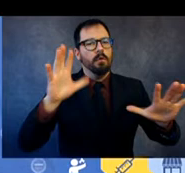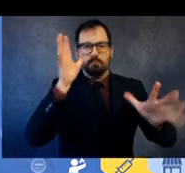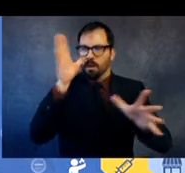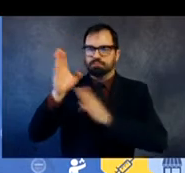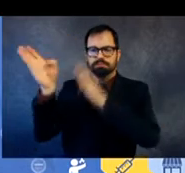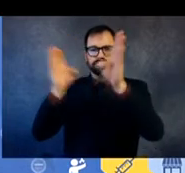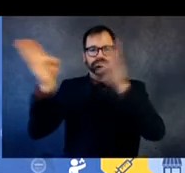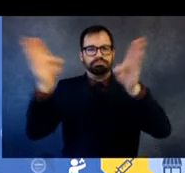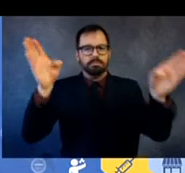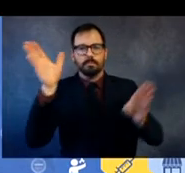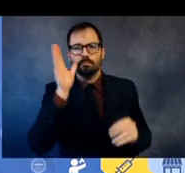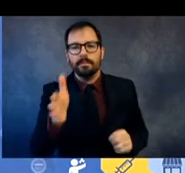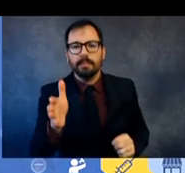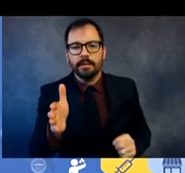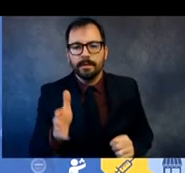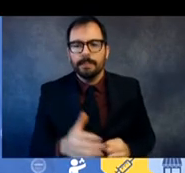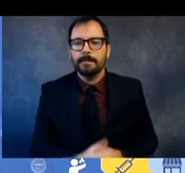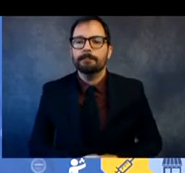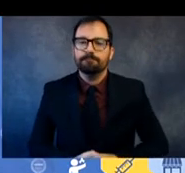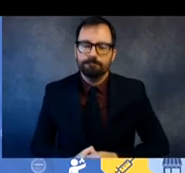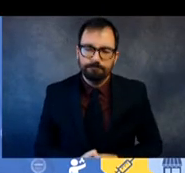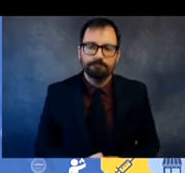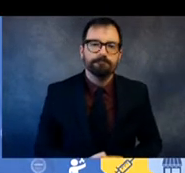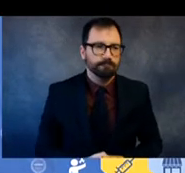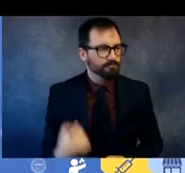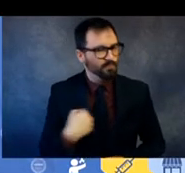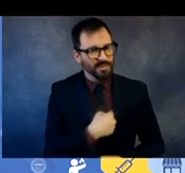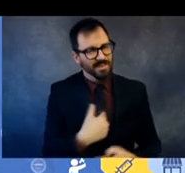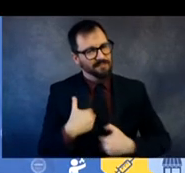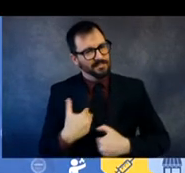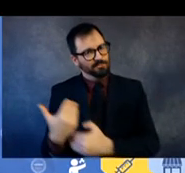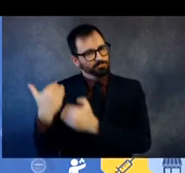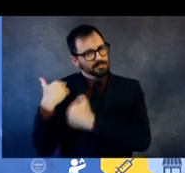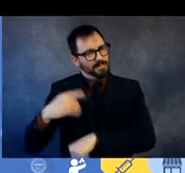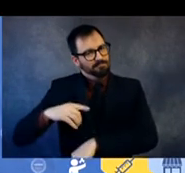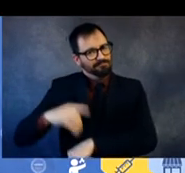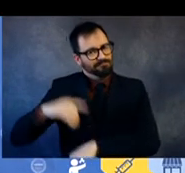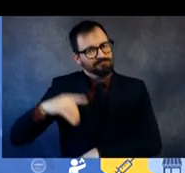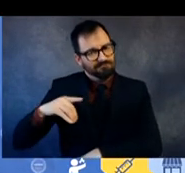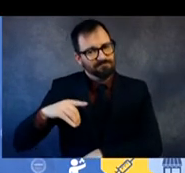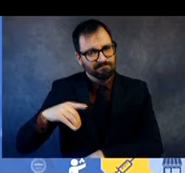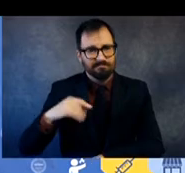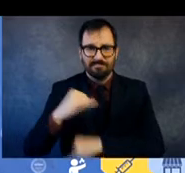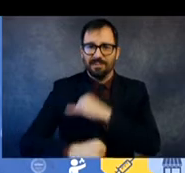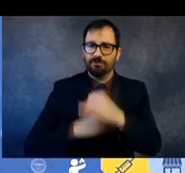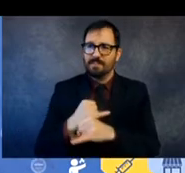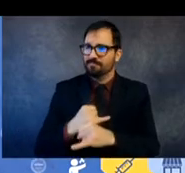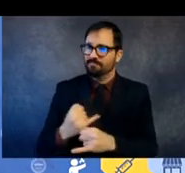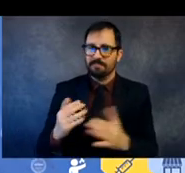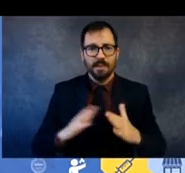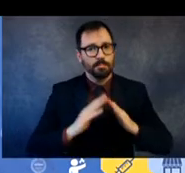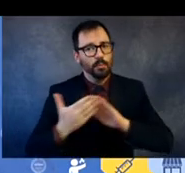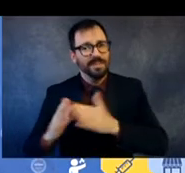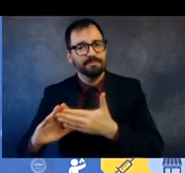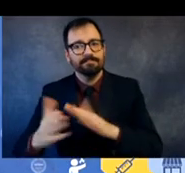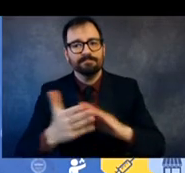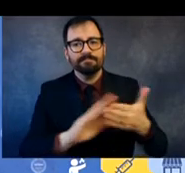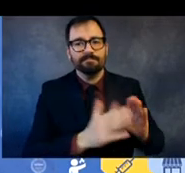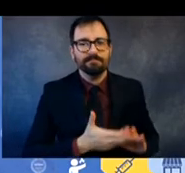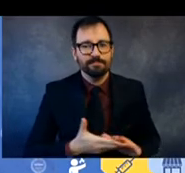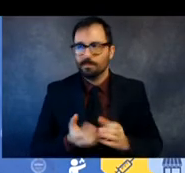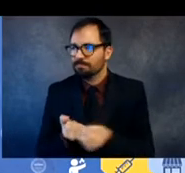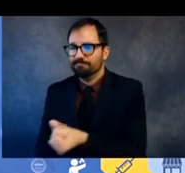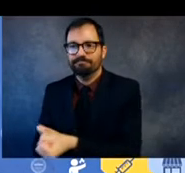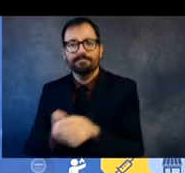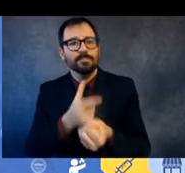around us and make sure that we step up to our responsibility as an international neighbor to look at